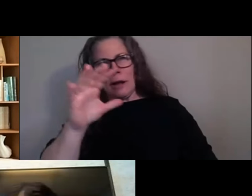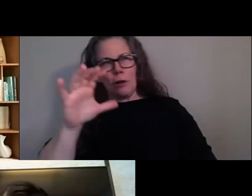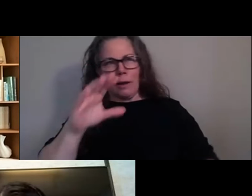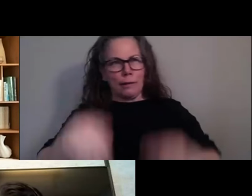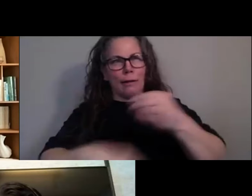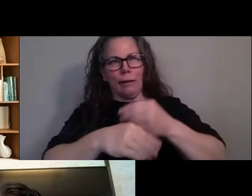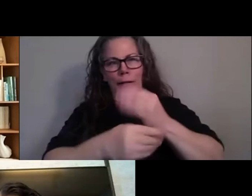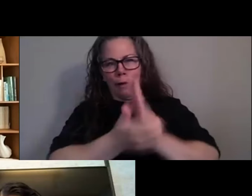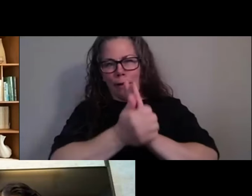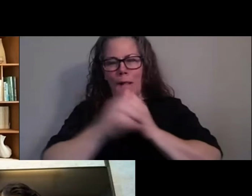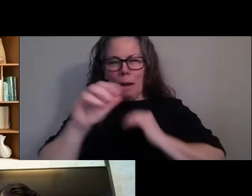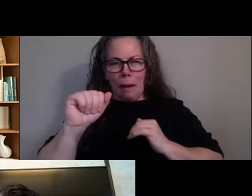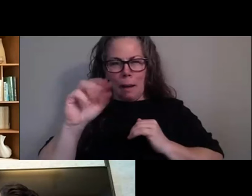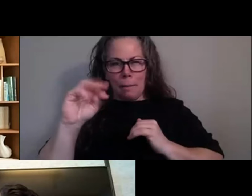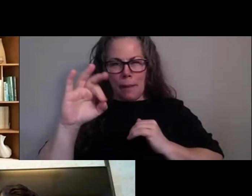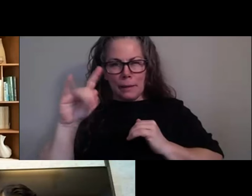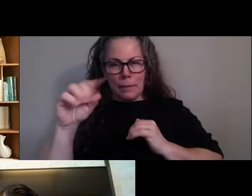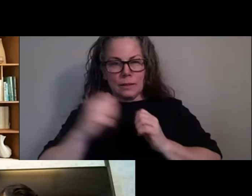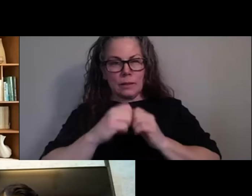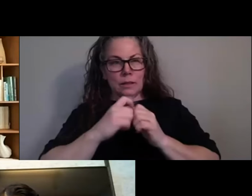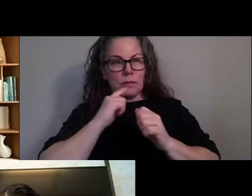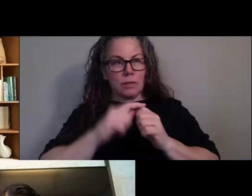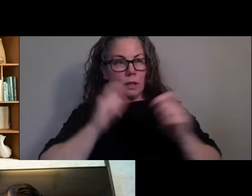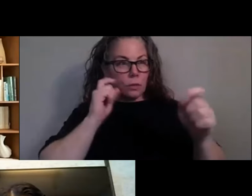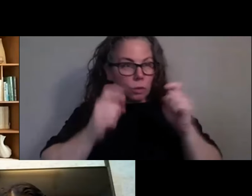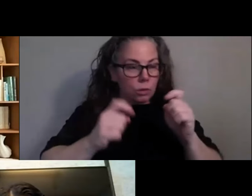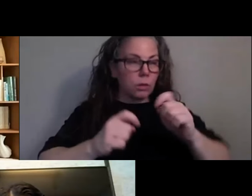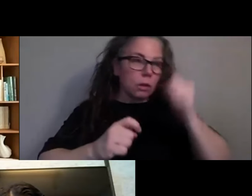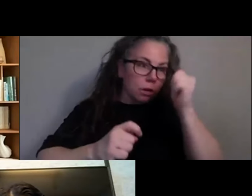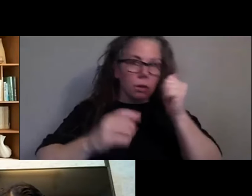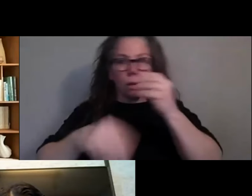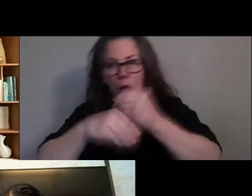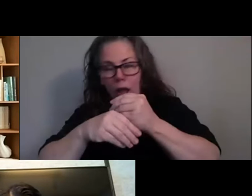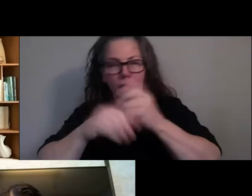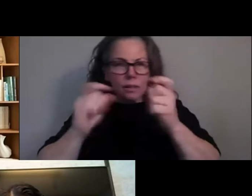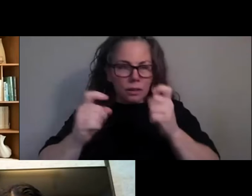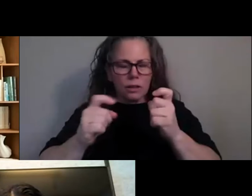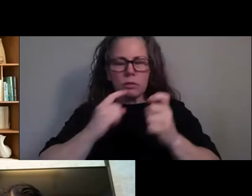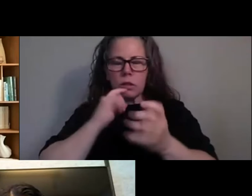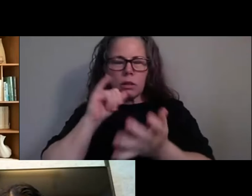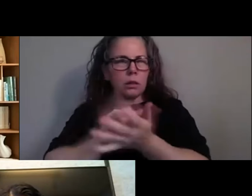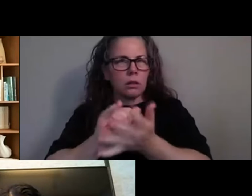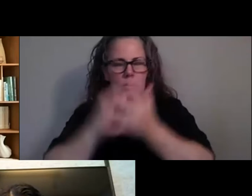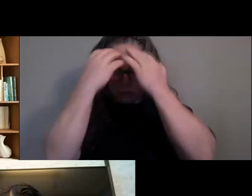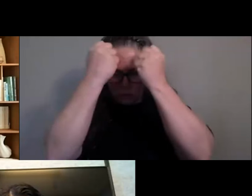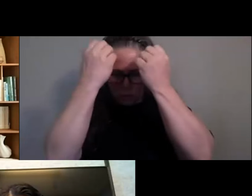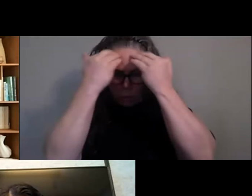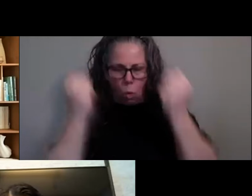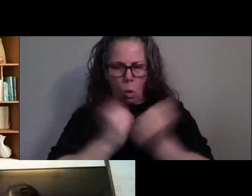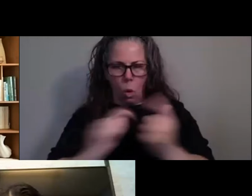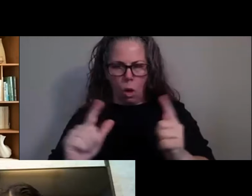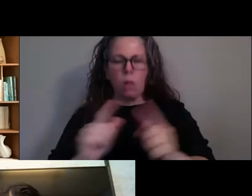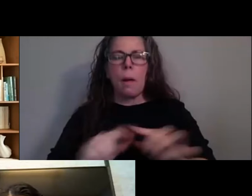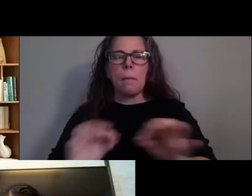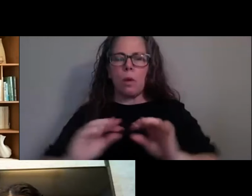It is impossible to know everything about all of those amendments. So figuring out how to get your message really